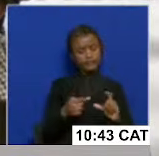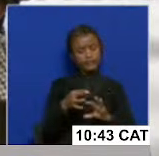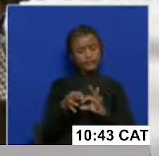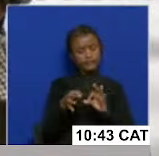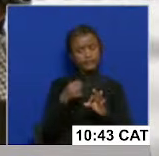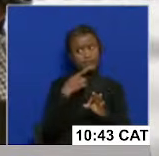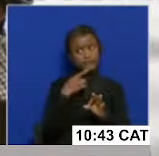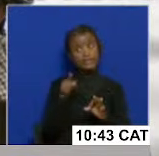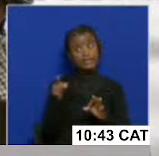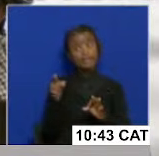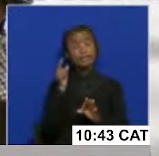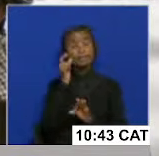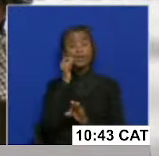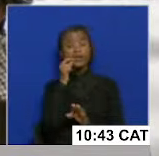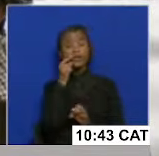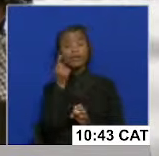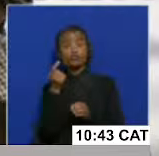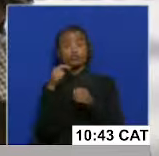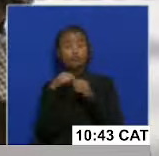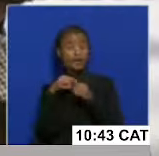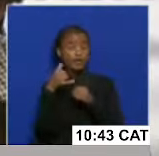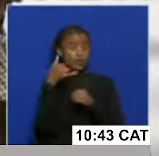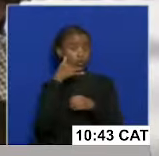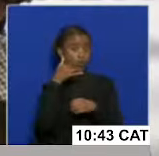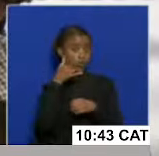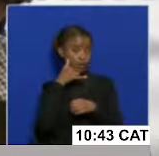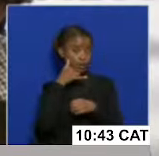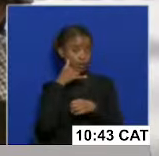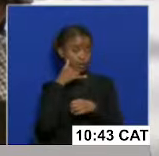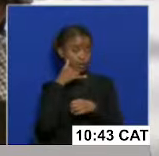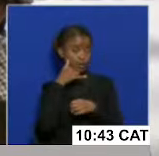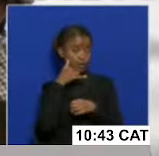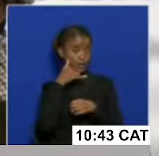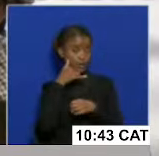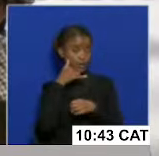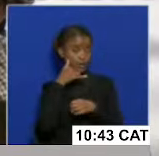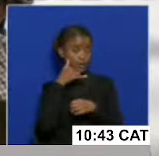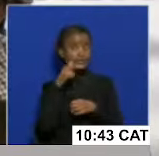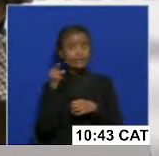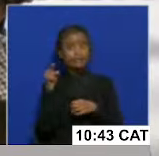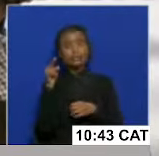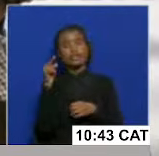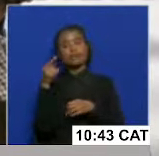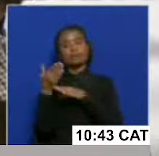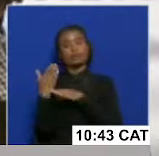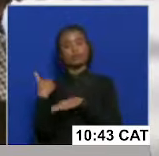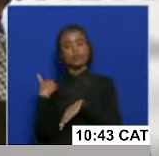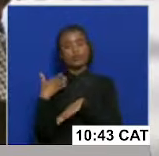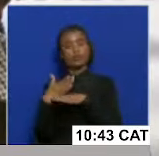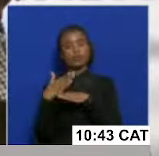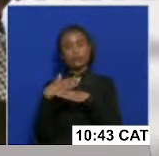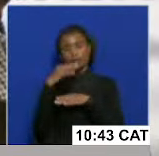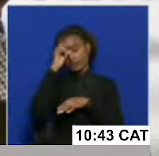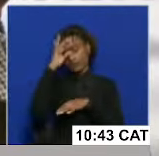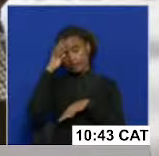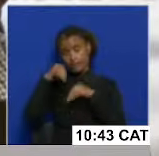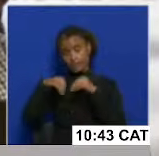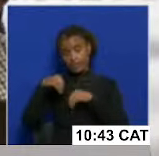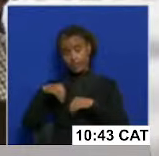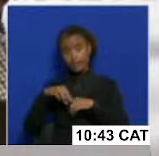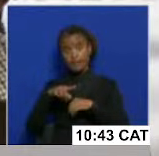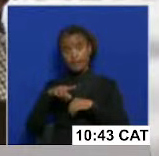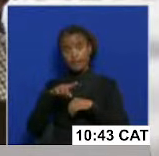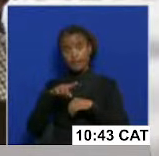about mines. You joined him to the call because he knew about the permits required to possess the stones. Do you see